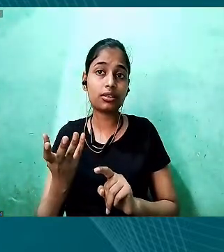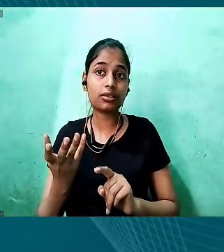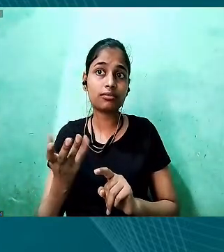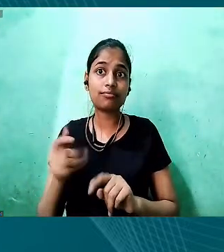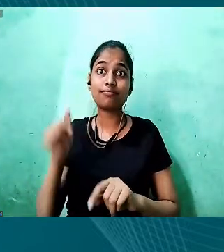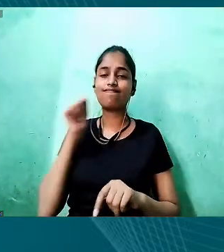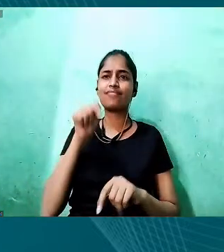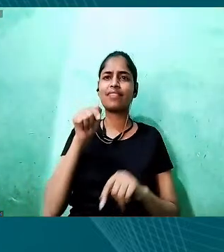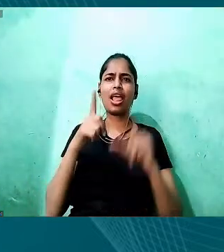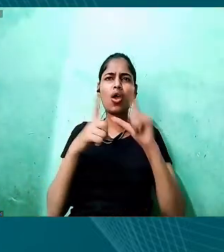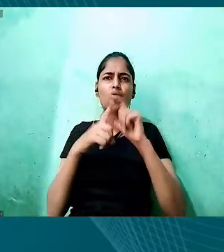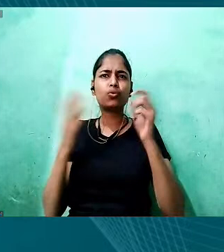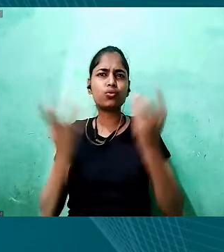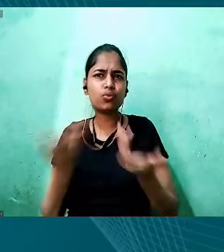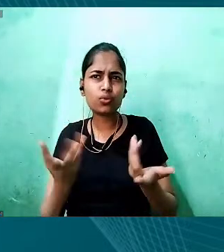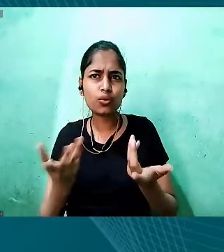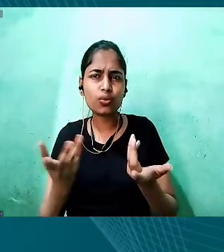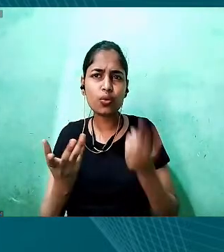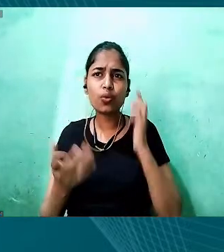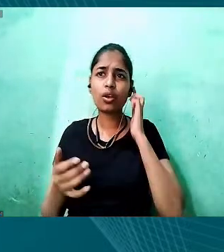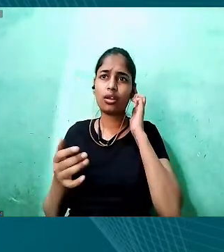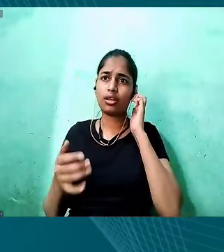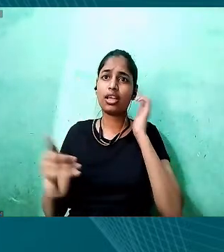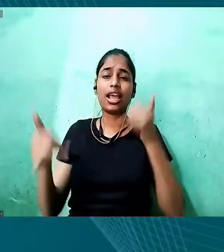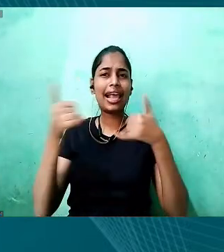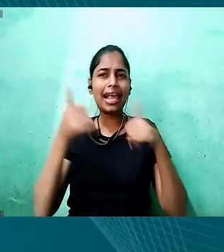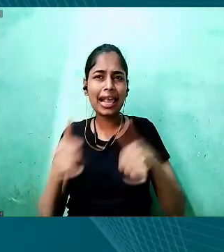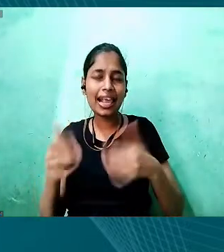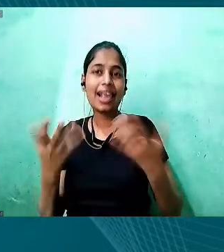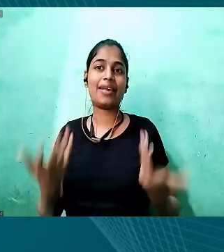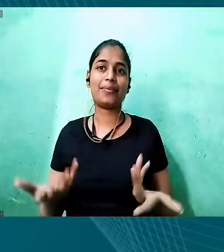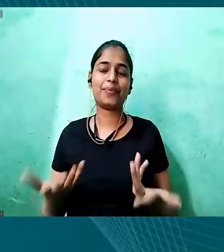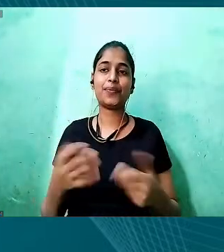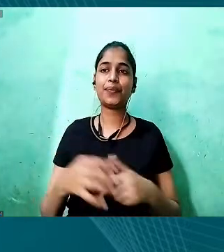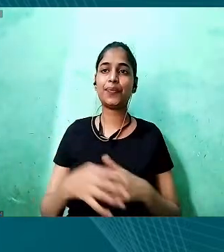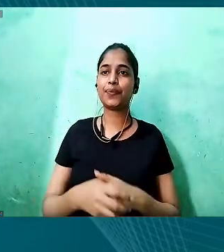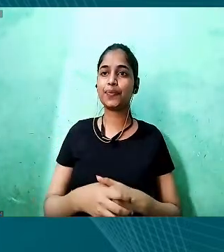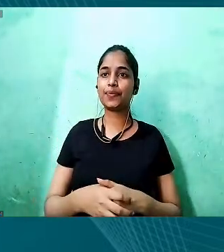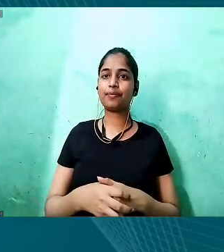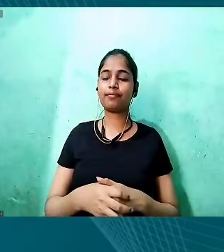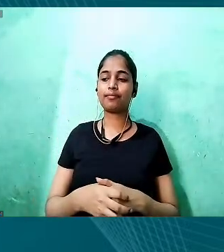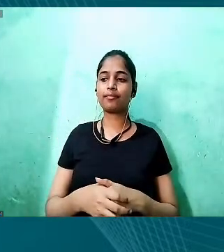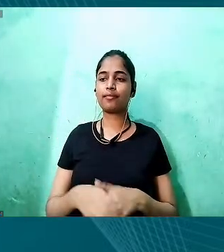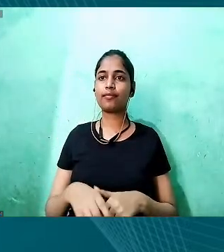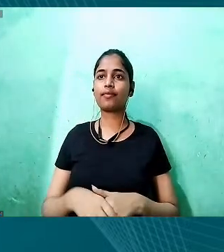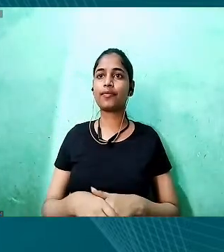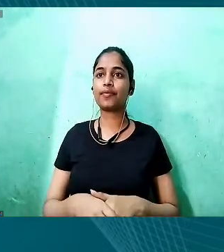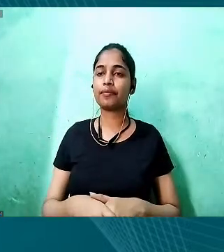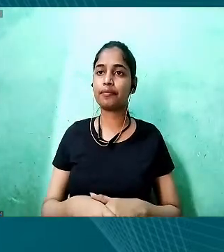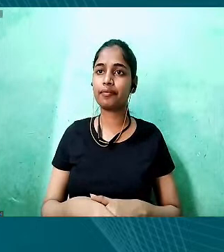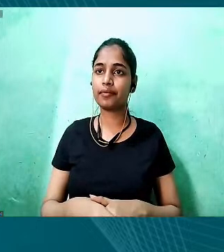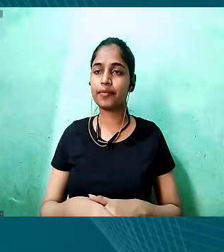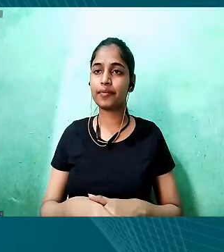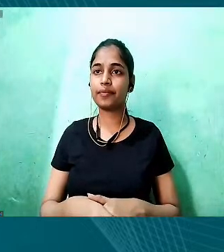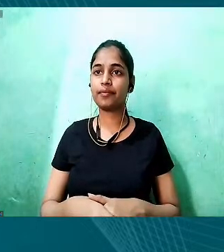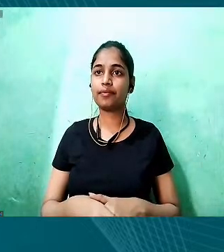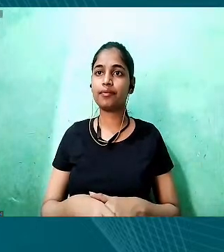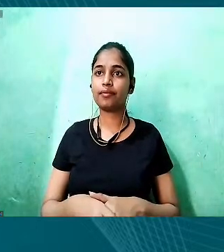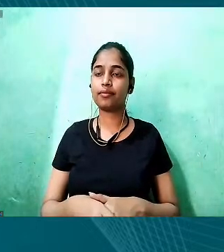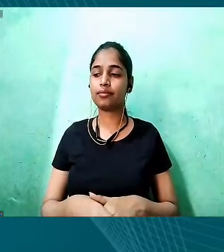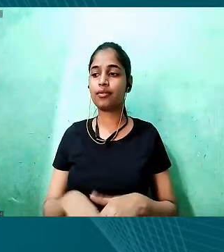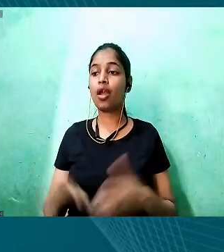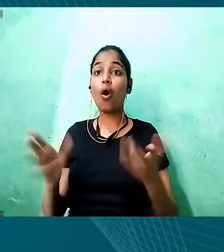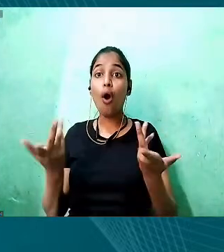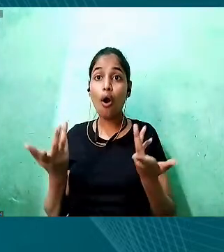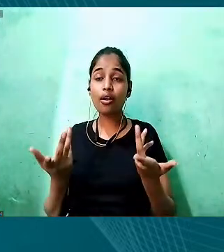Because if you have pet, you spend time with the pet. So what did you do together? You played, you walked, there were